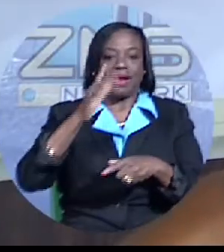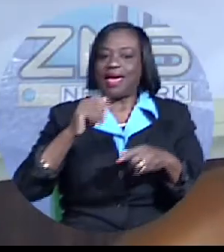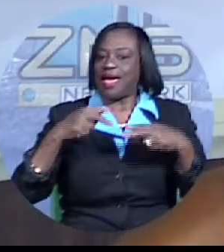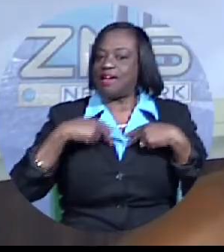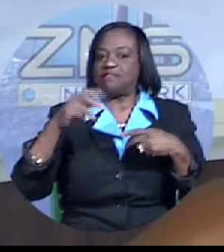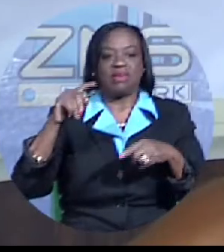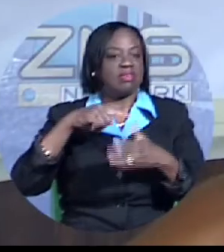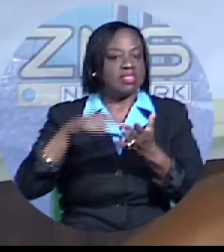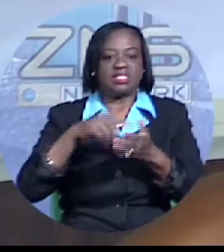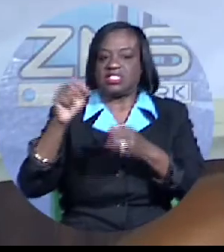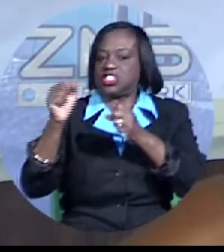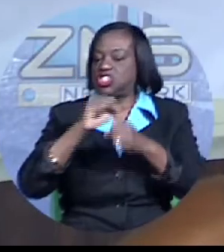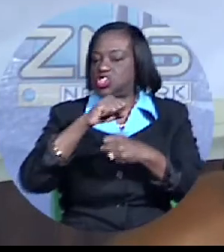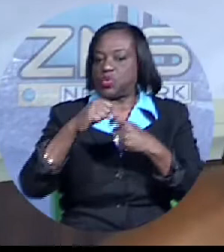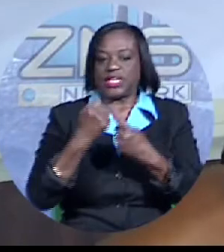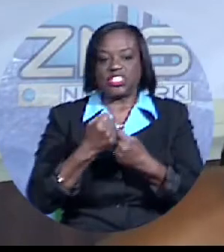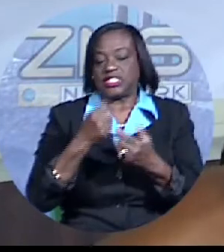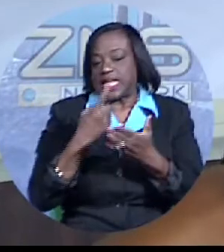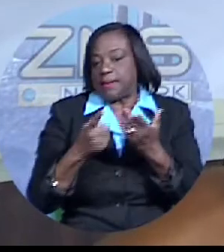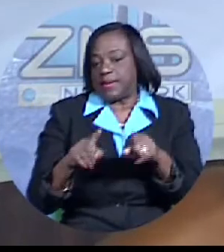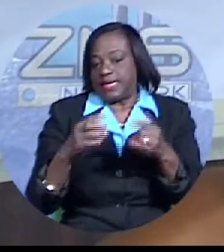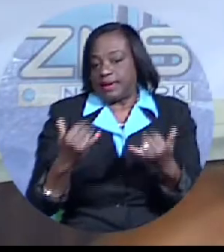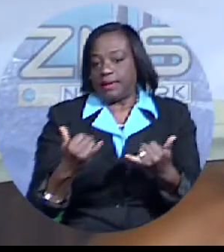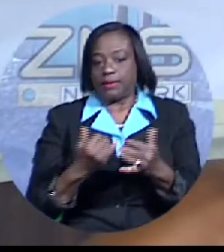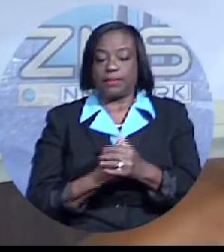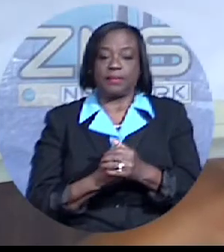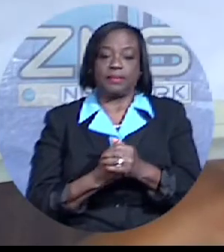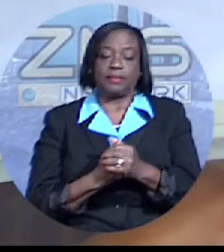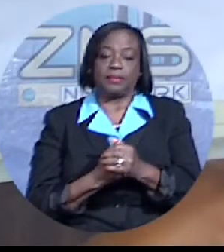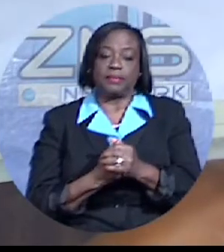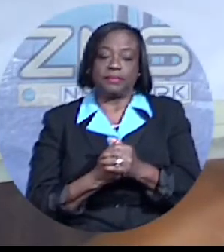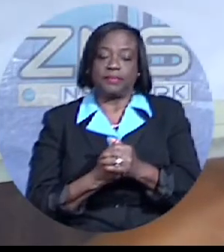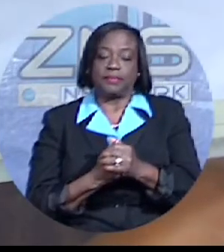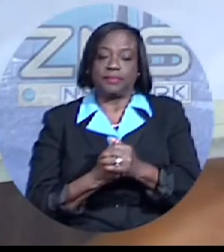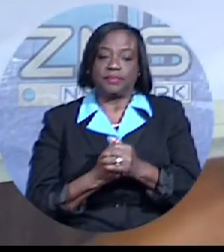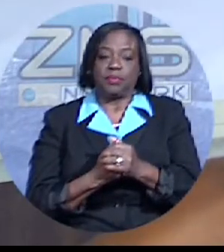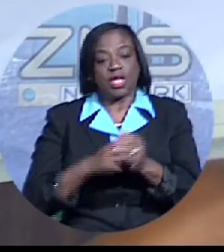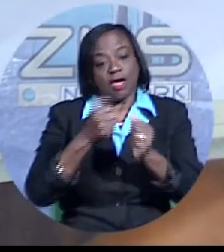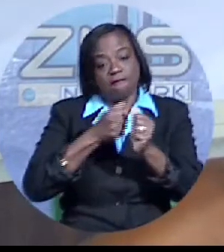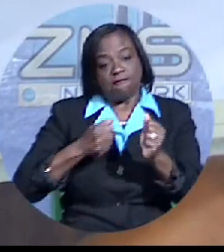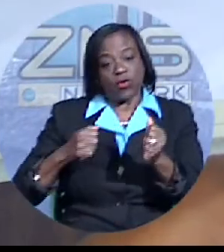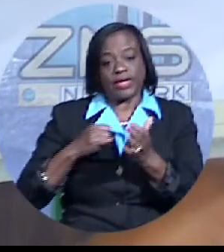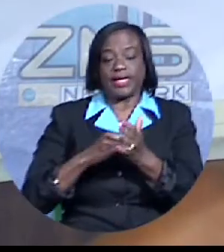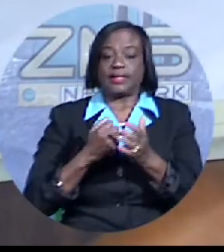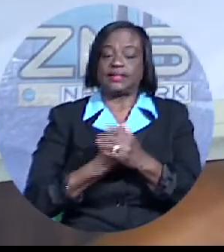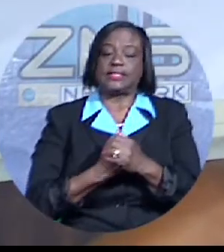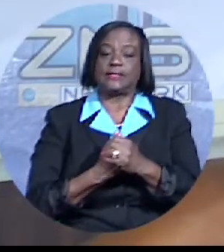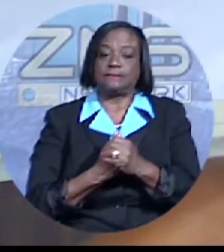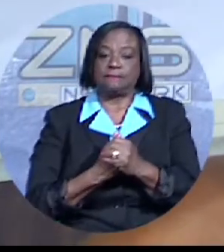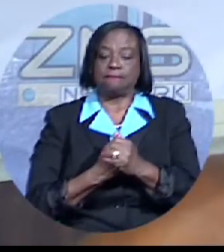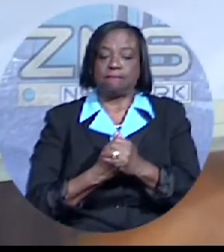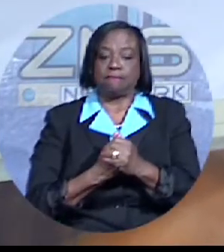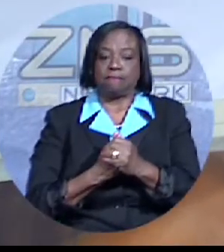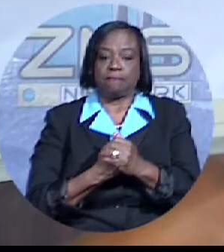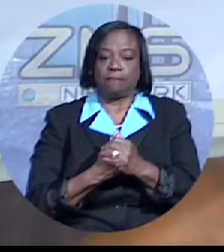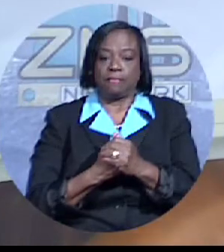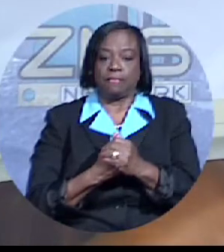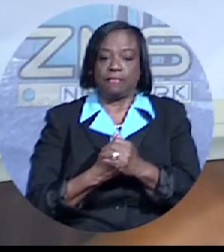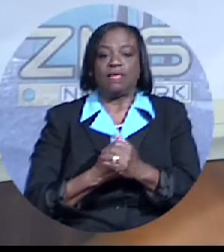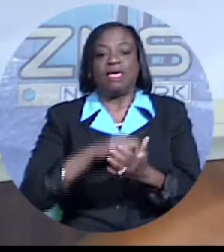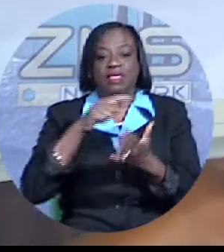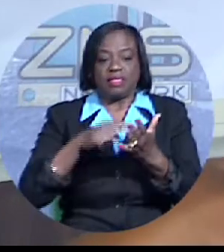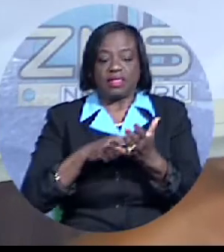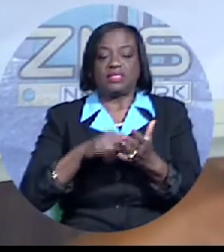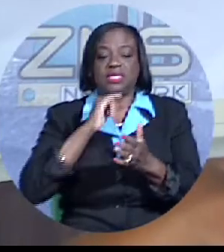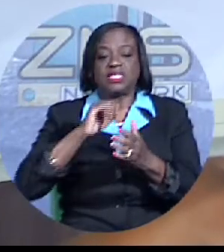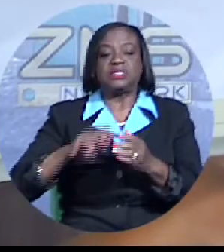I guess you can, assume that, yes. The voter's card acceptance posing a little slight problem